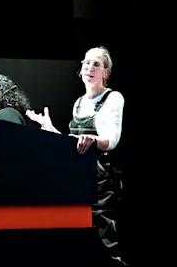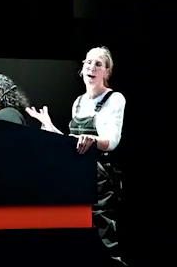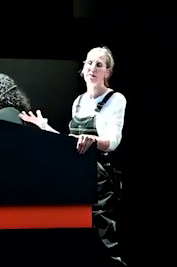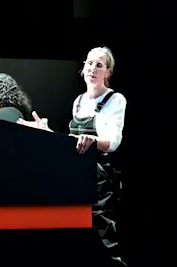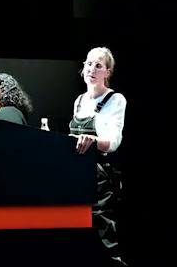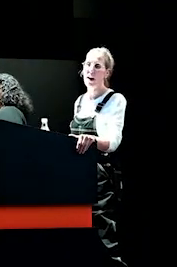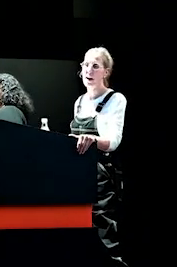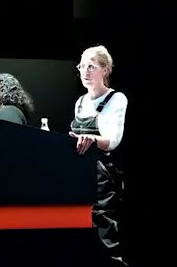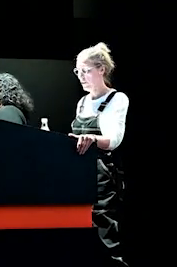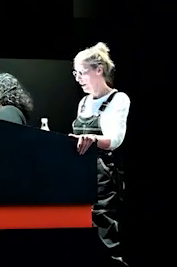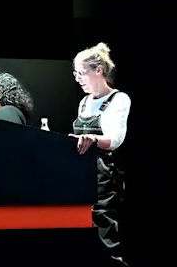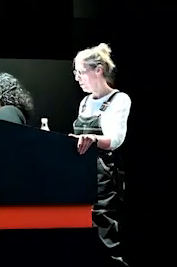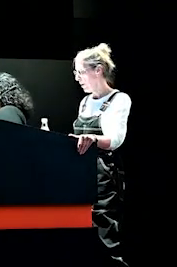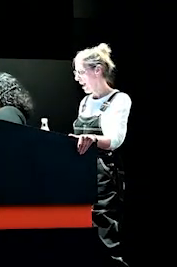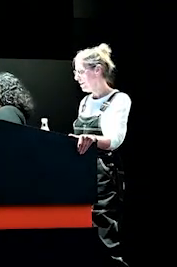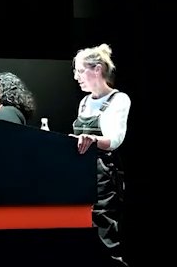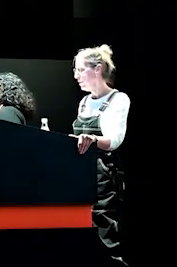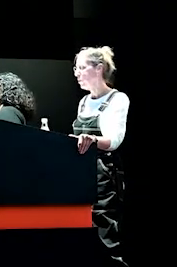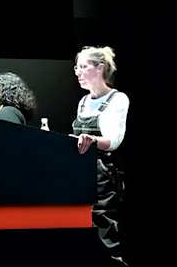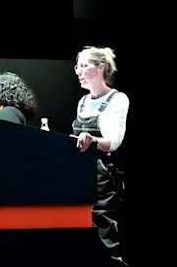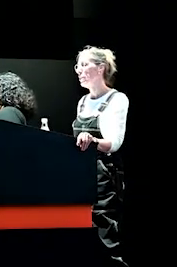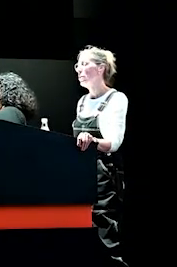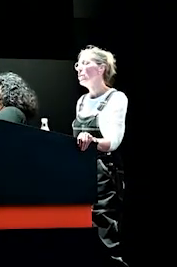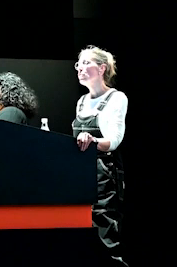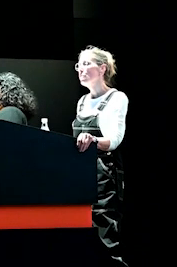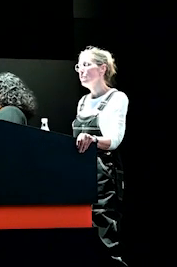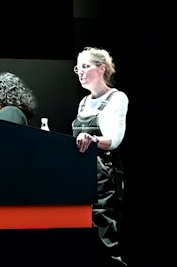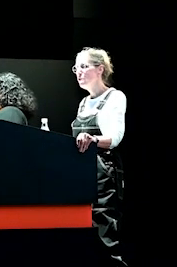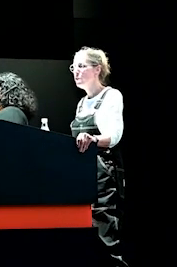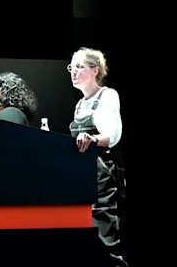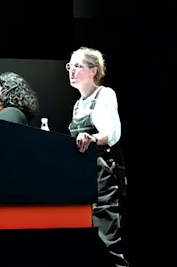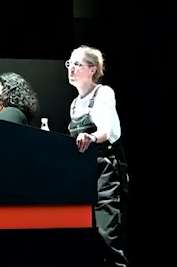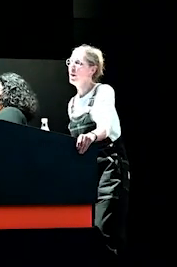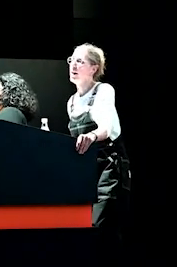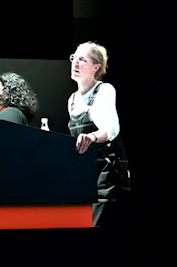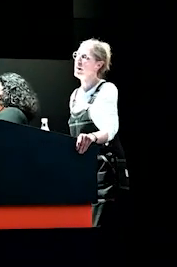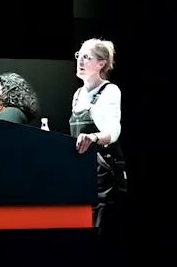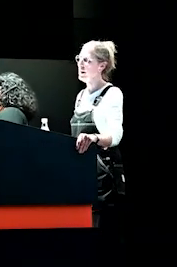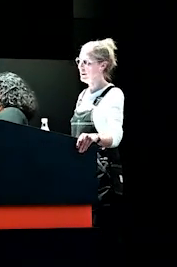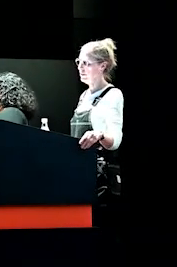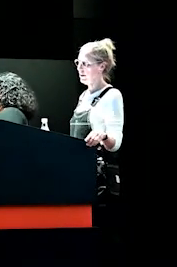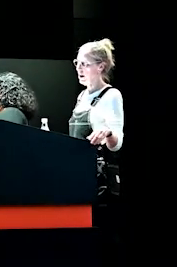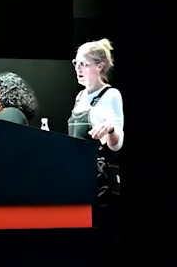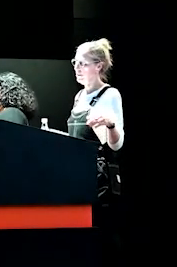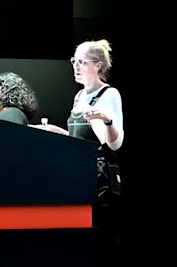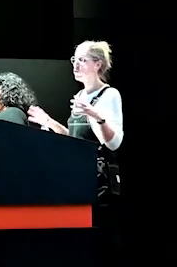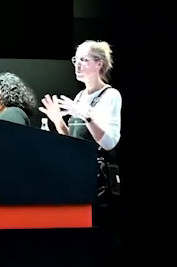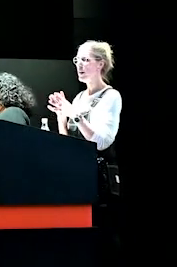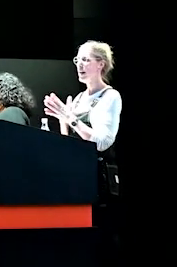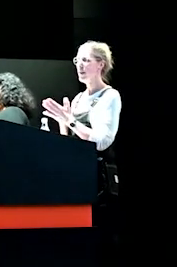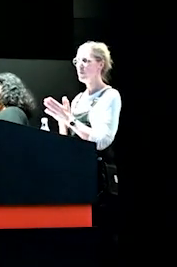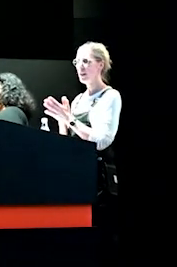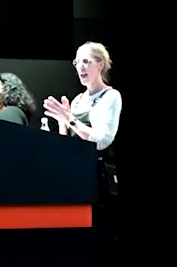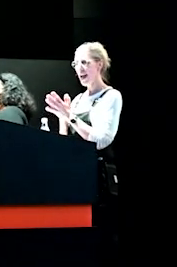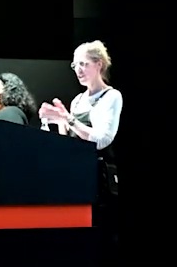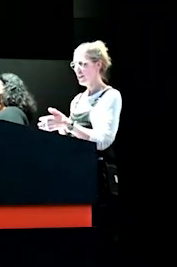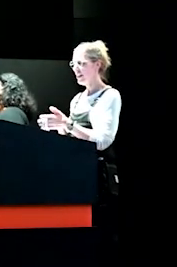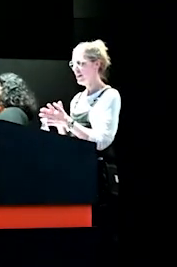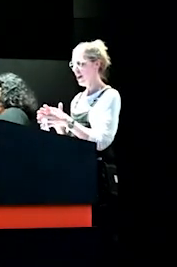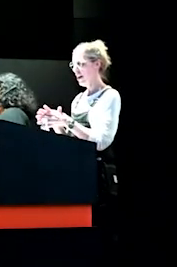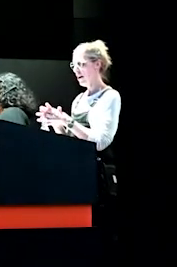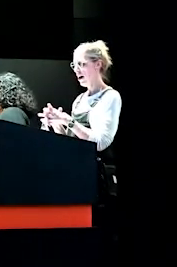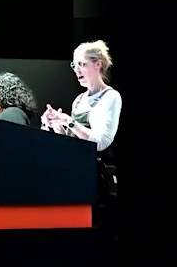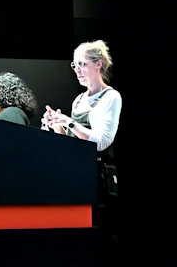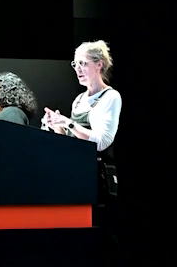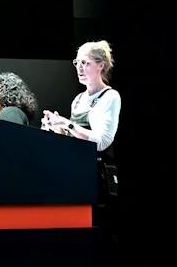was really the essence of the brand. And what we do there is make sure we really